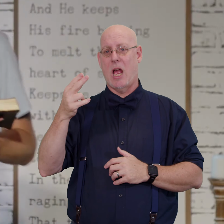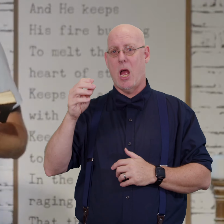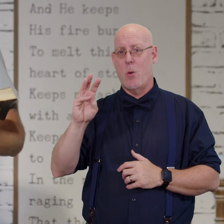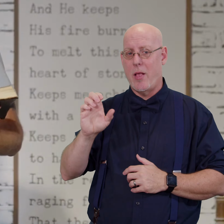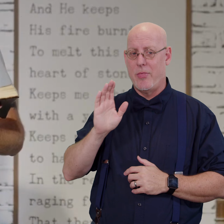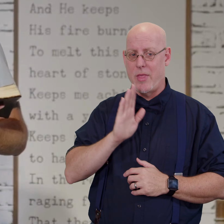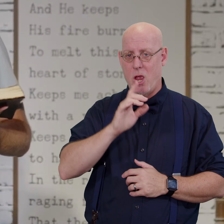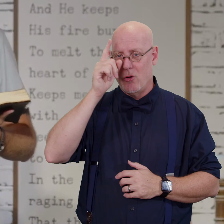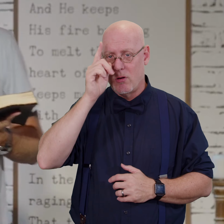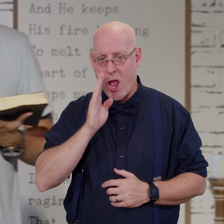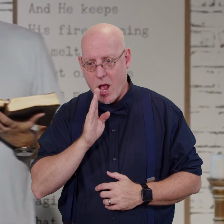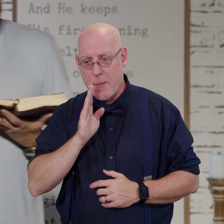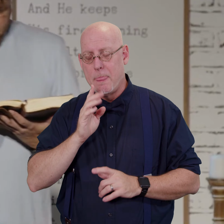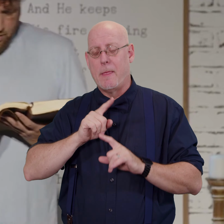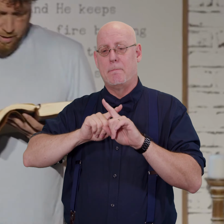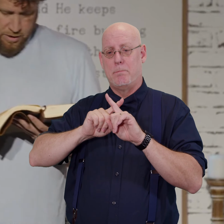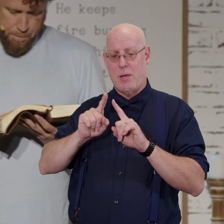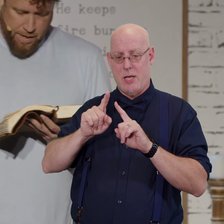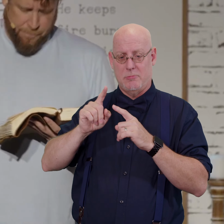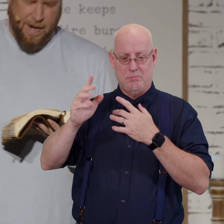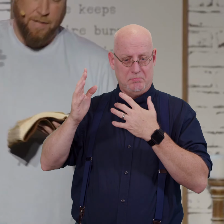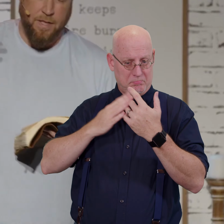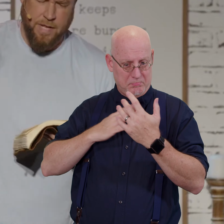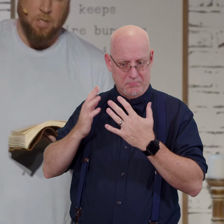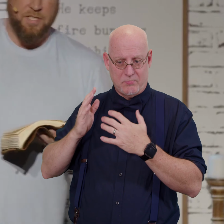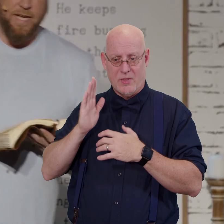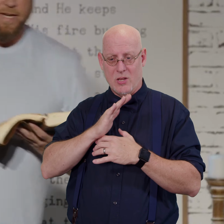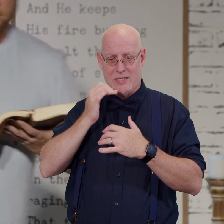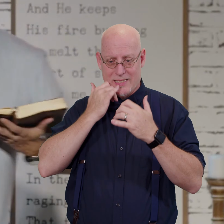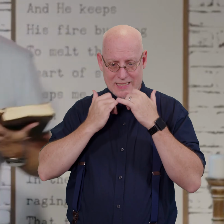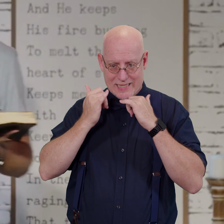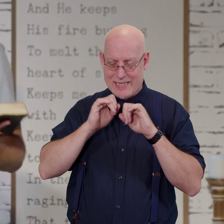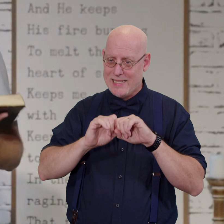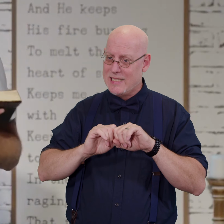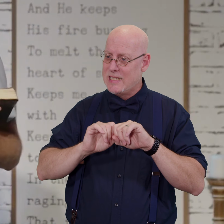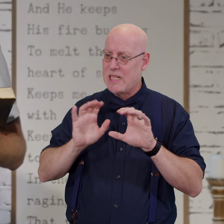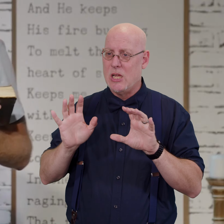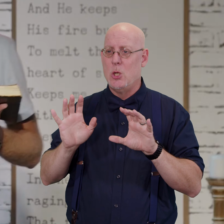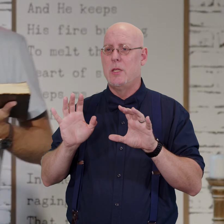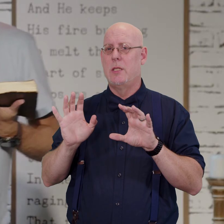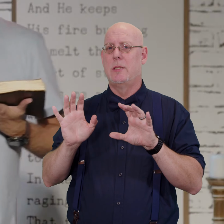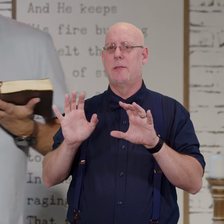God. And yet, in spite of the fact that their sin is clearly